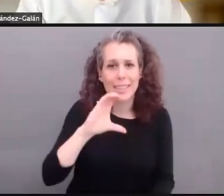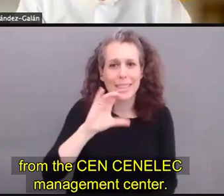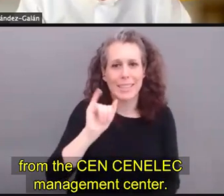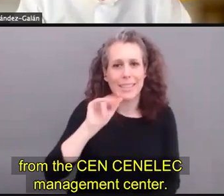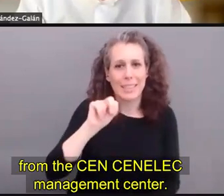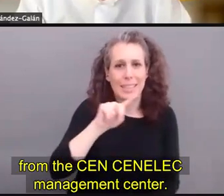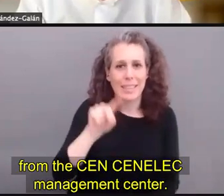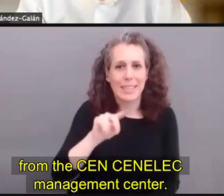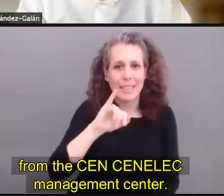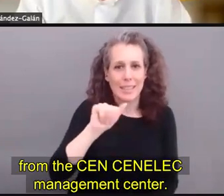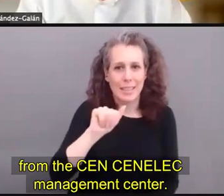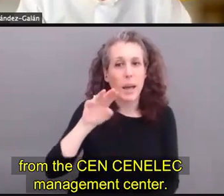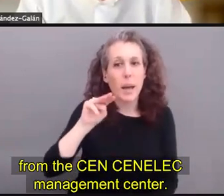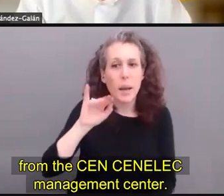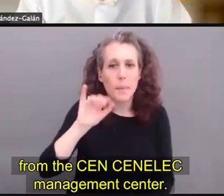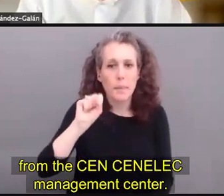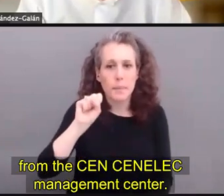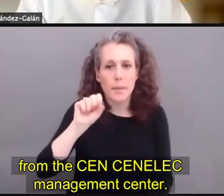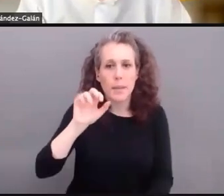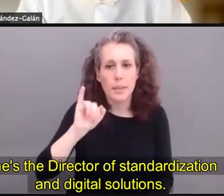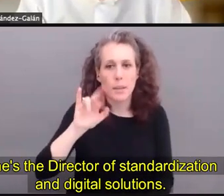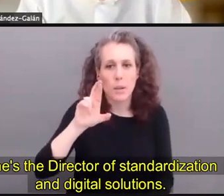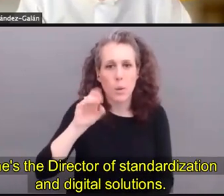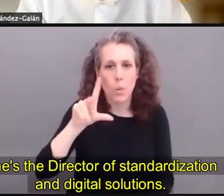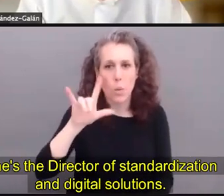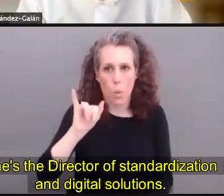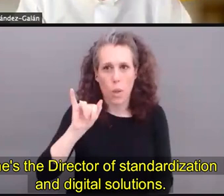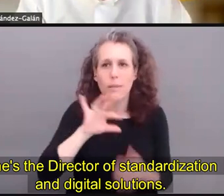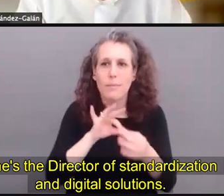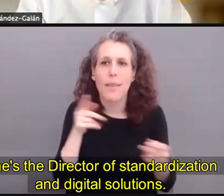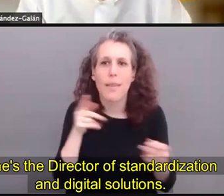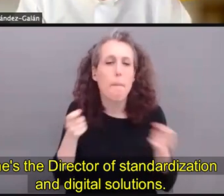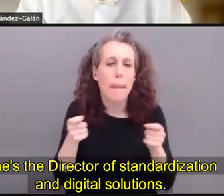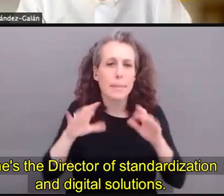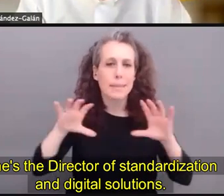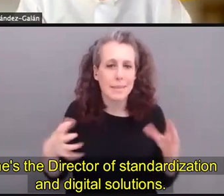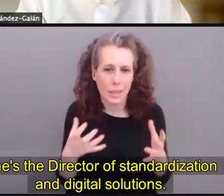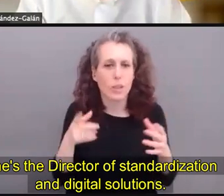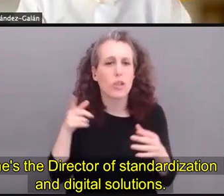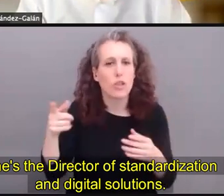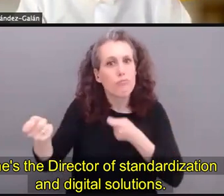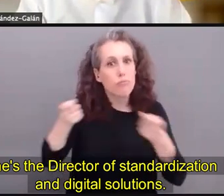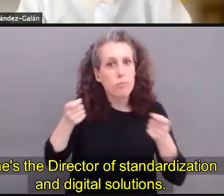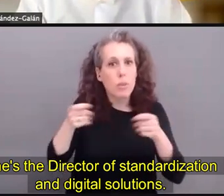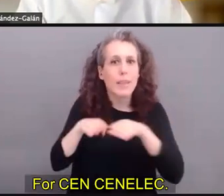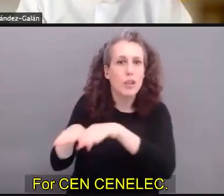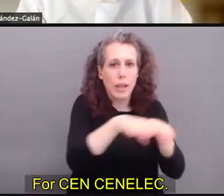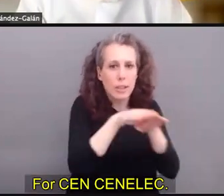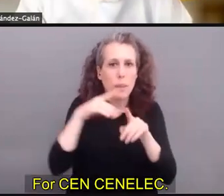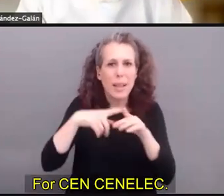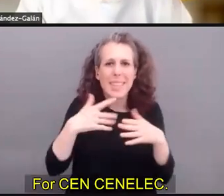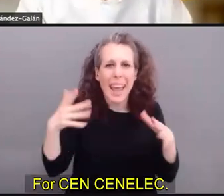Mitsiroli from the Sensenelec Management Center. She is the Director of Standardization and Digital Solutions